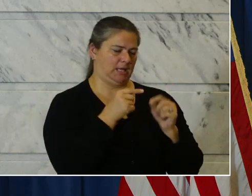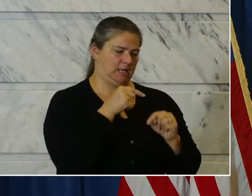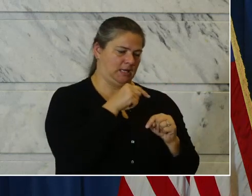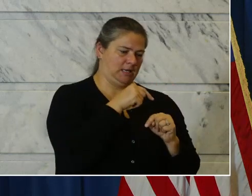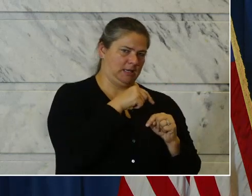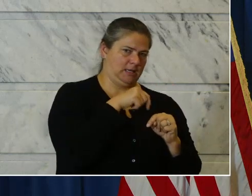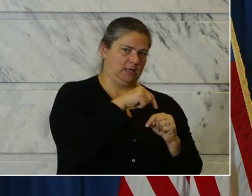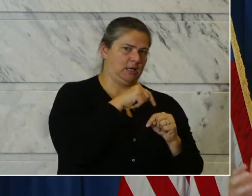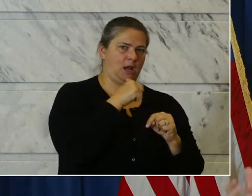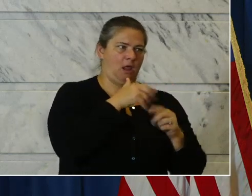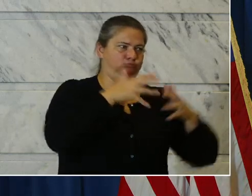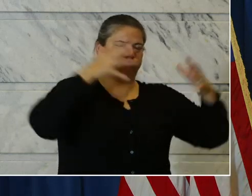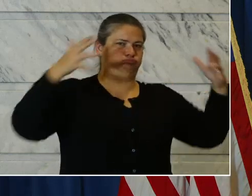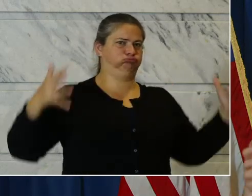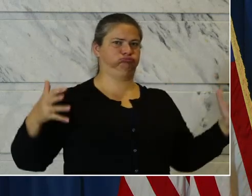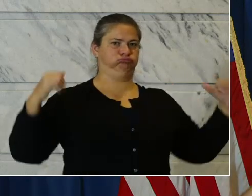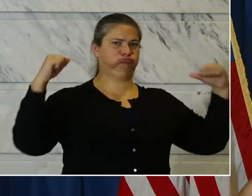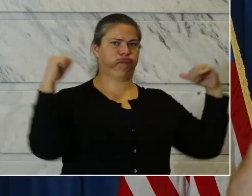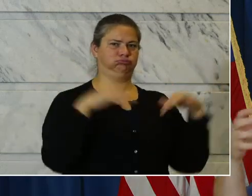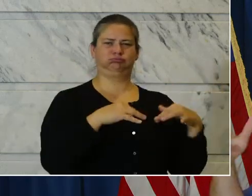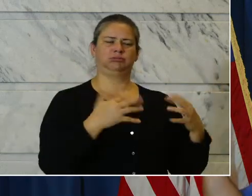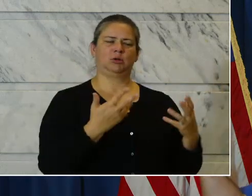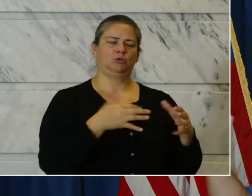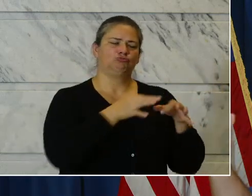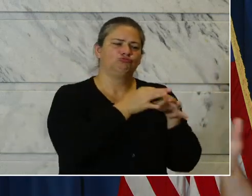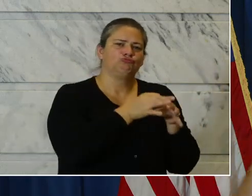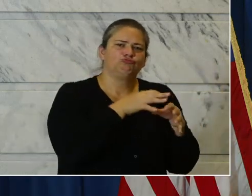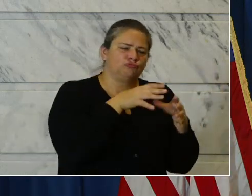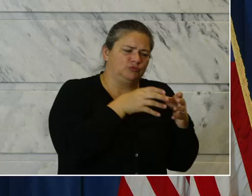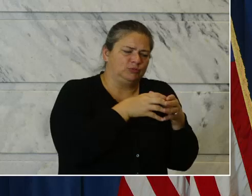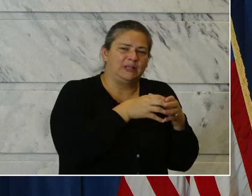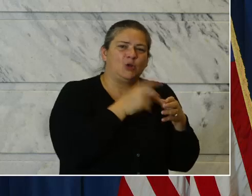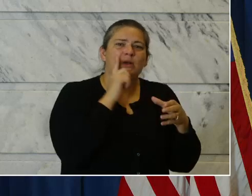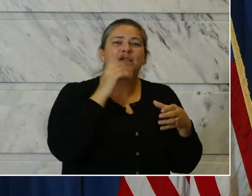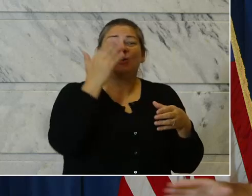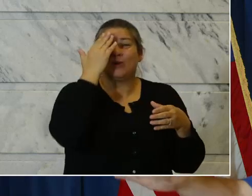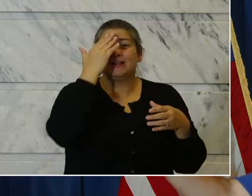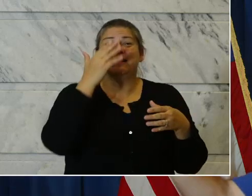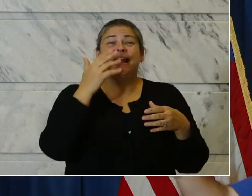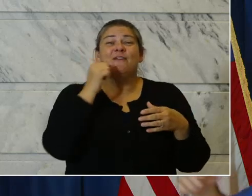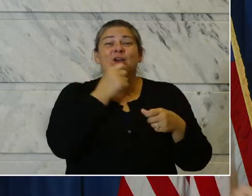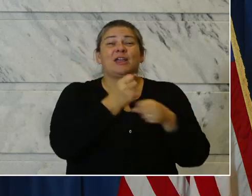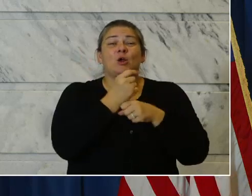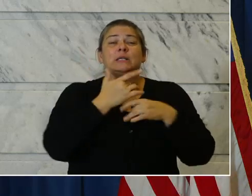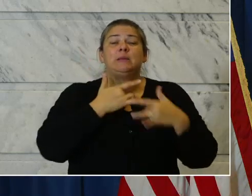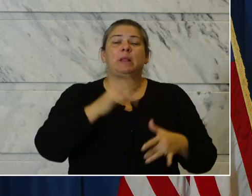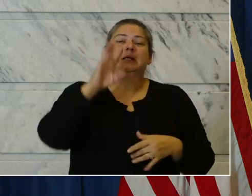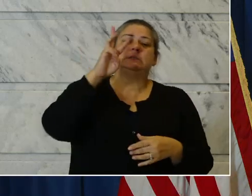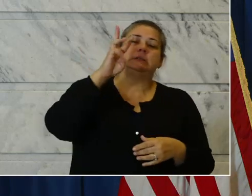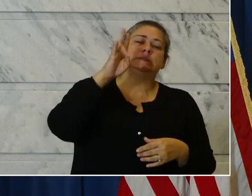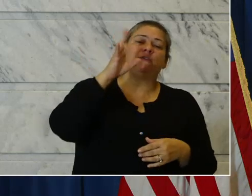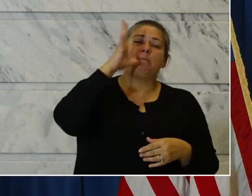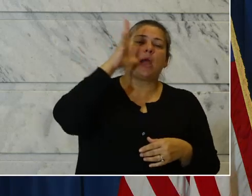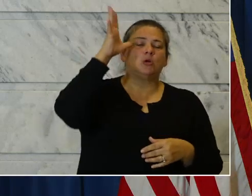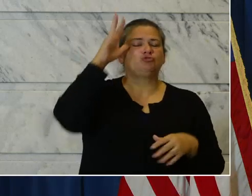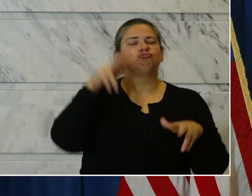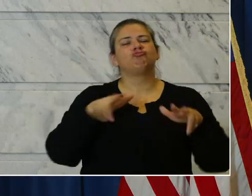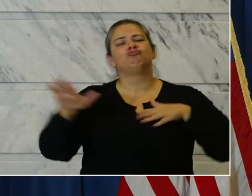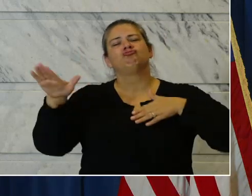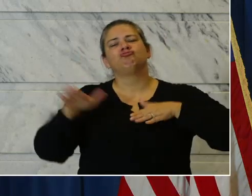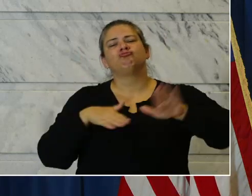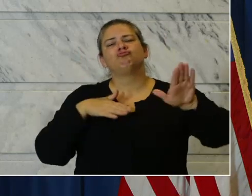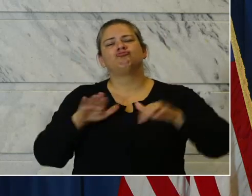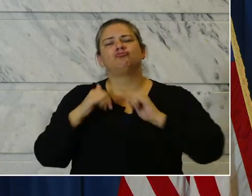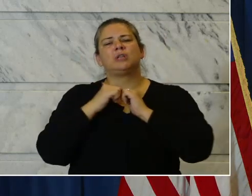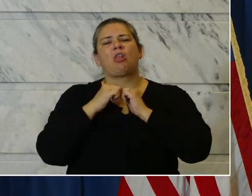I've enjoyed in the past, and everyone does. It's 6 or 7, 8 or 9 parents walk and the kids are running all together. We need to try to make sure